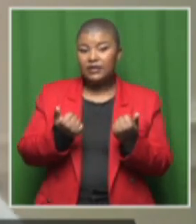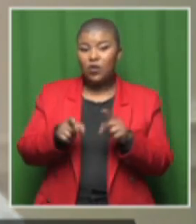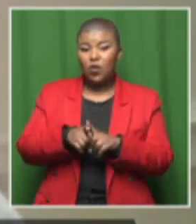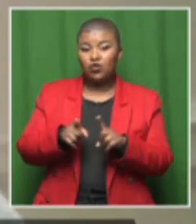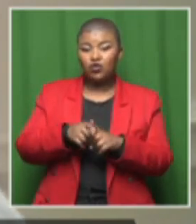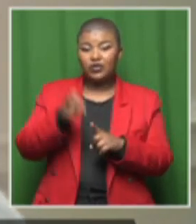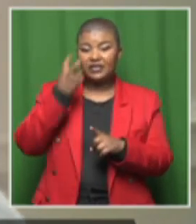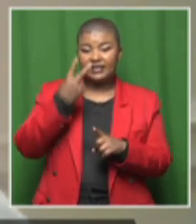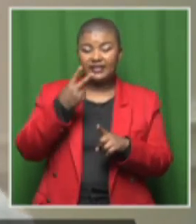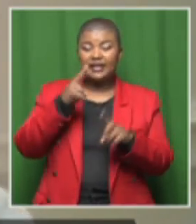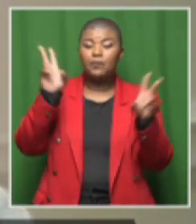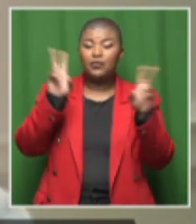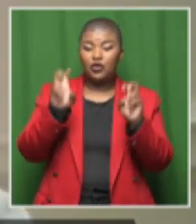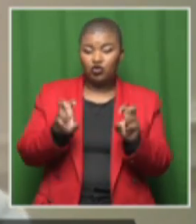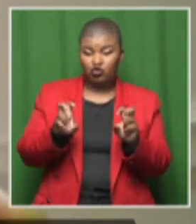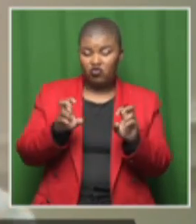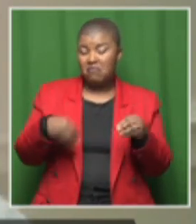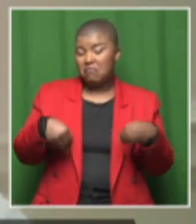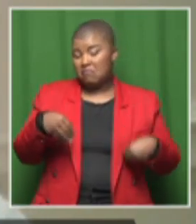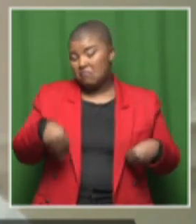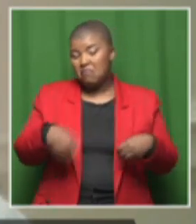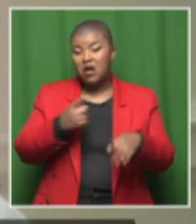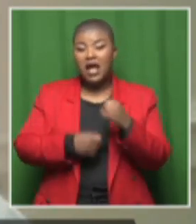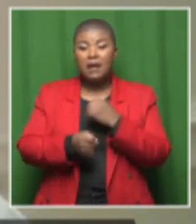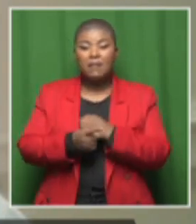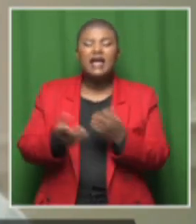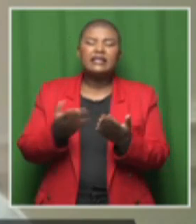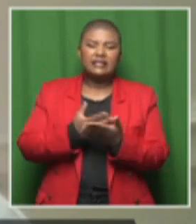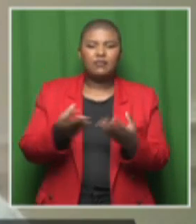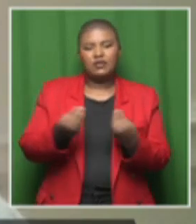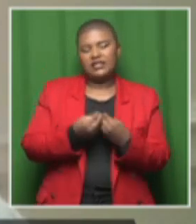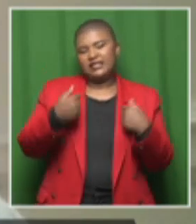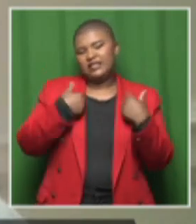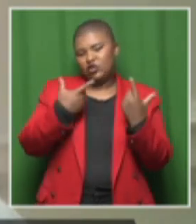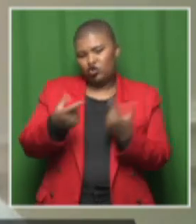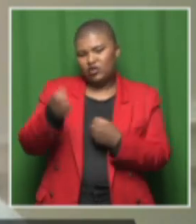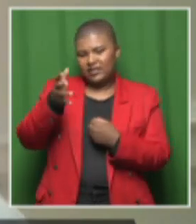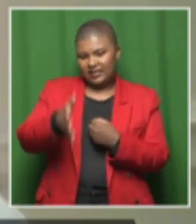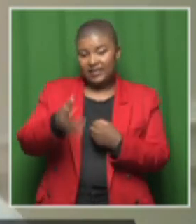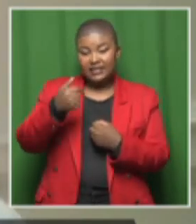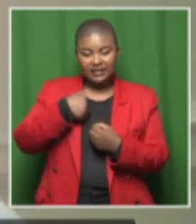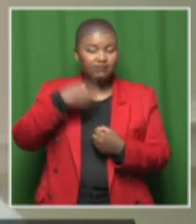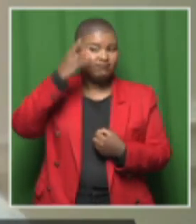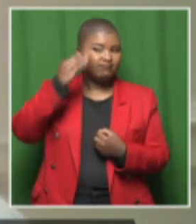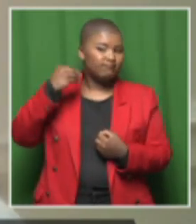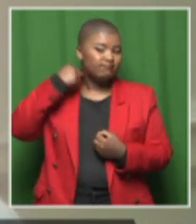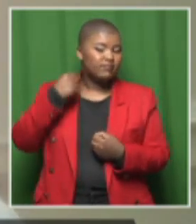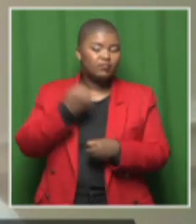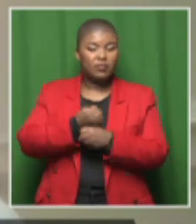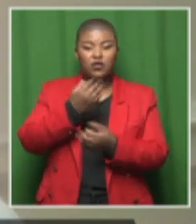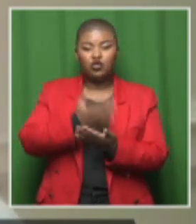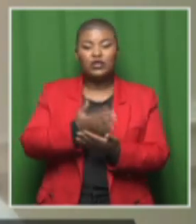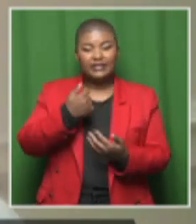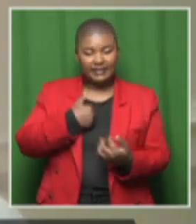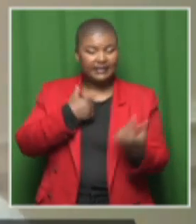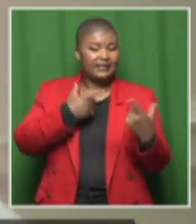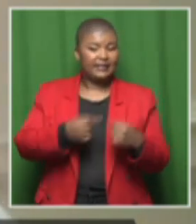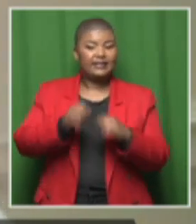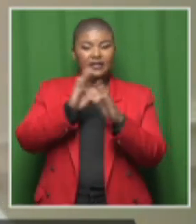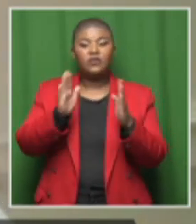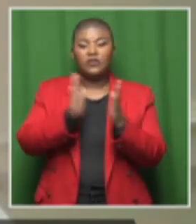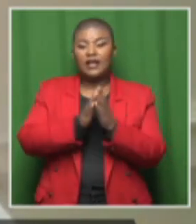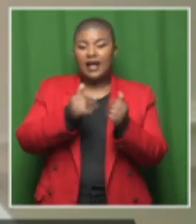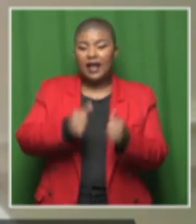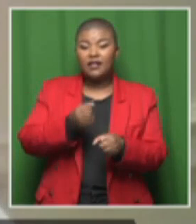prejudice Eskom. So those are some of the actions that we will consider and ensure that we act appropriately